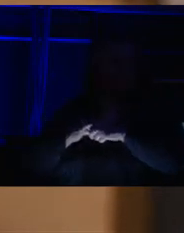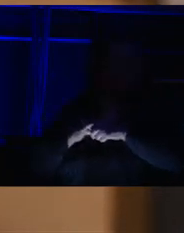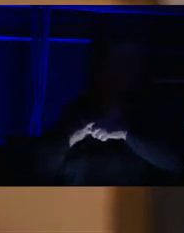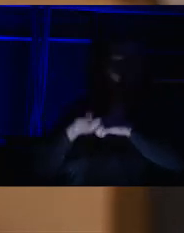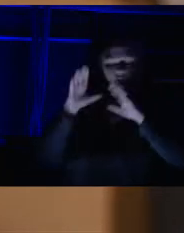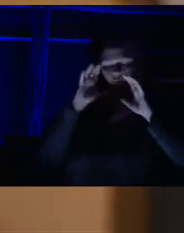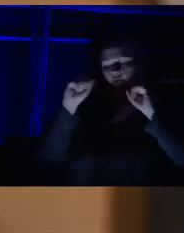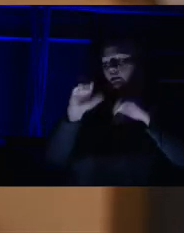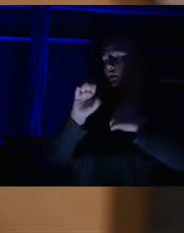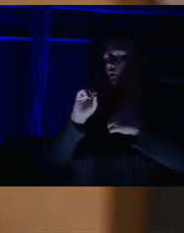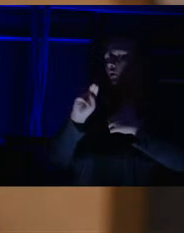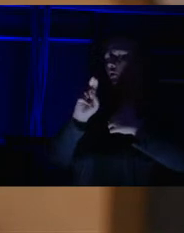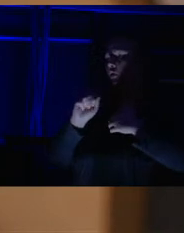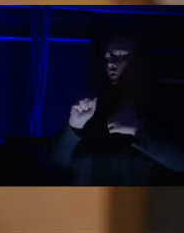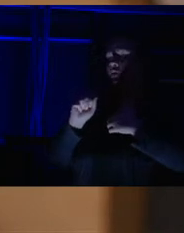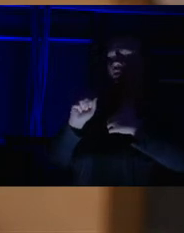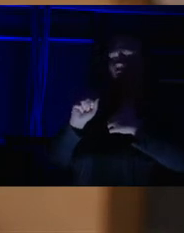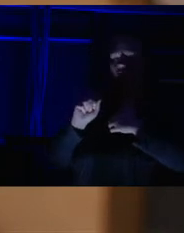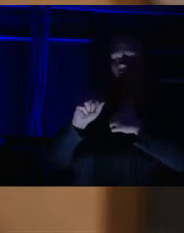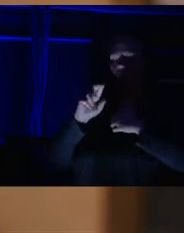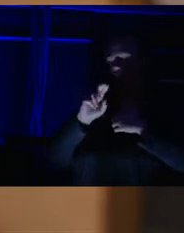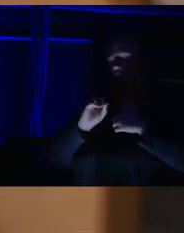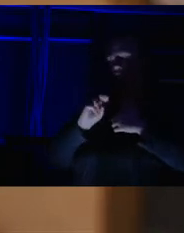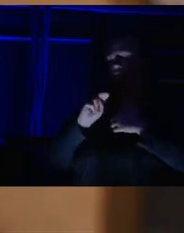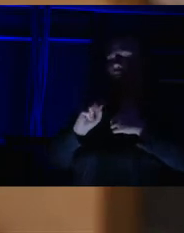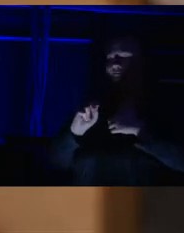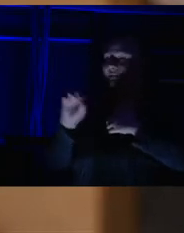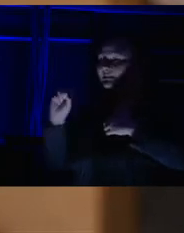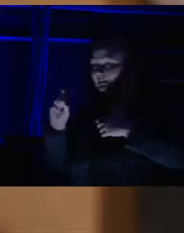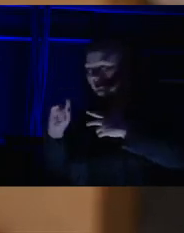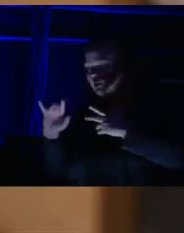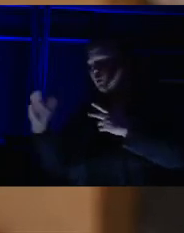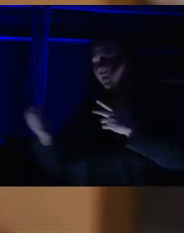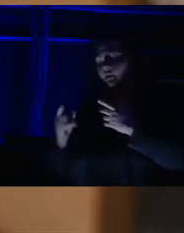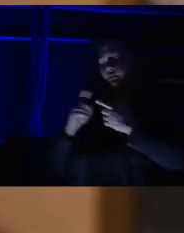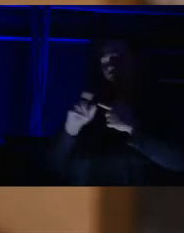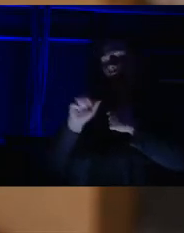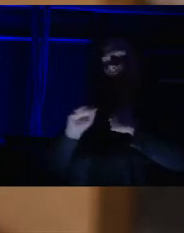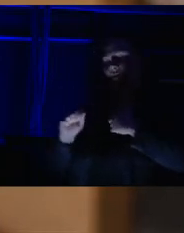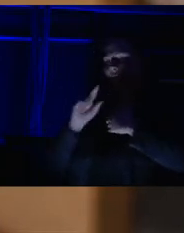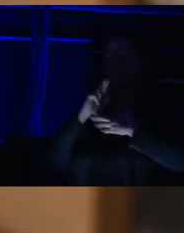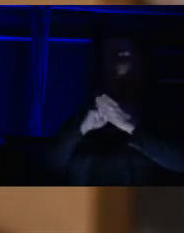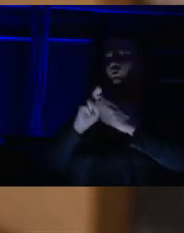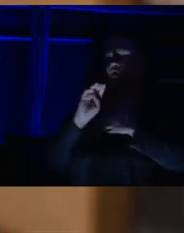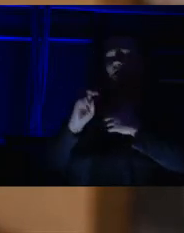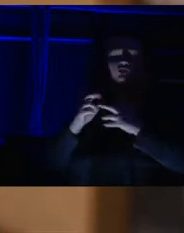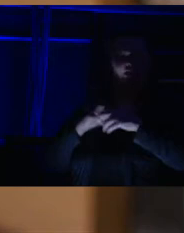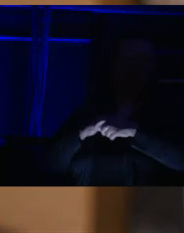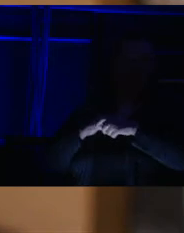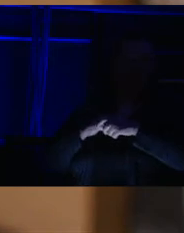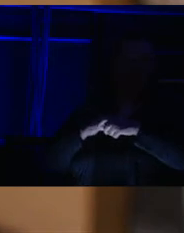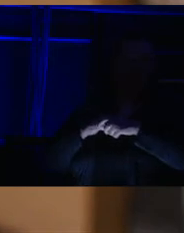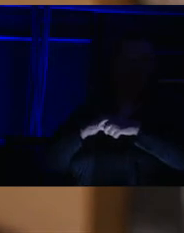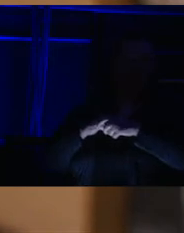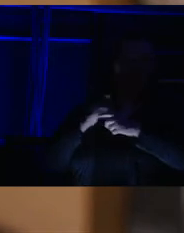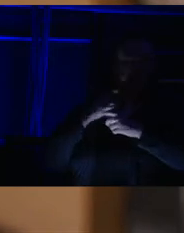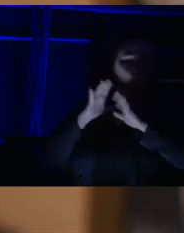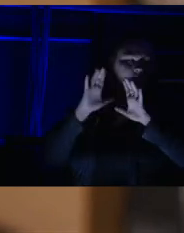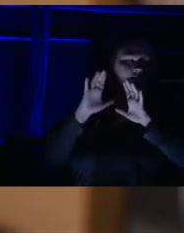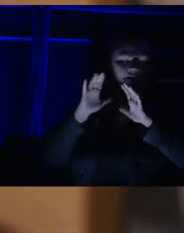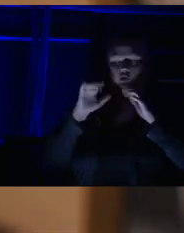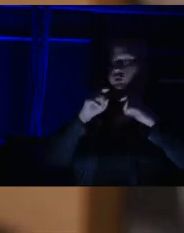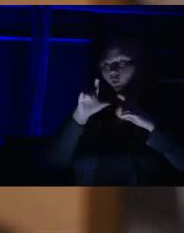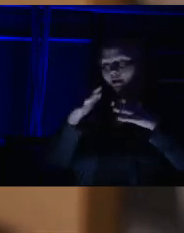President Ono, Santa, welcome to Ann Arbor and the University of Michigan. You have our